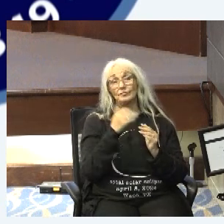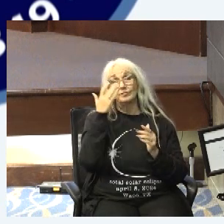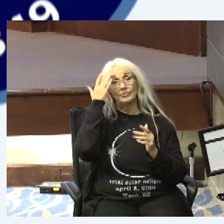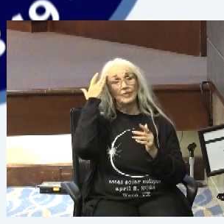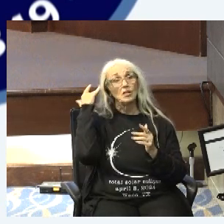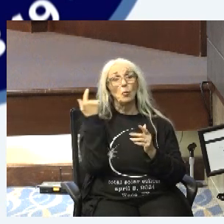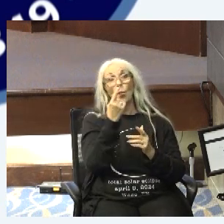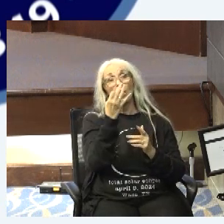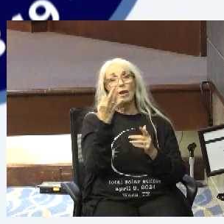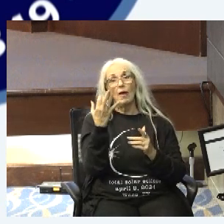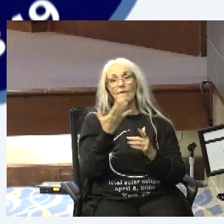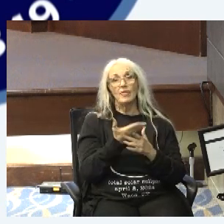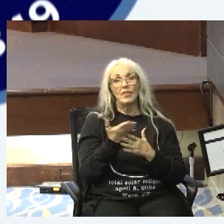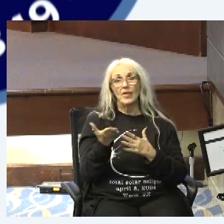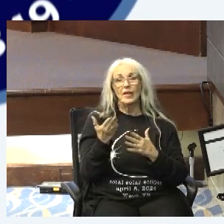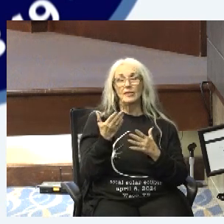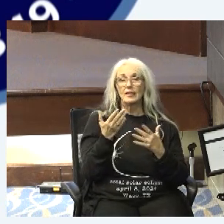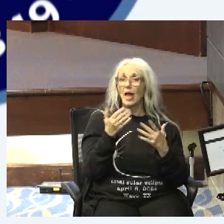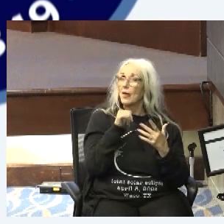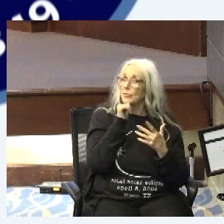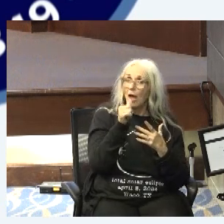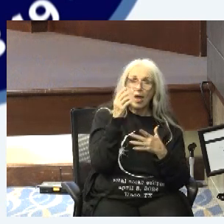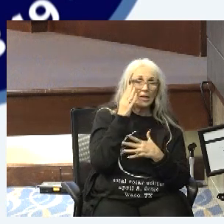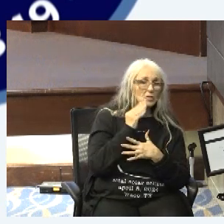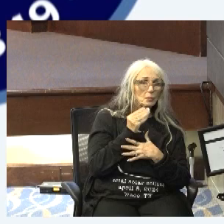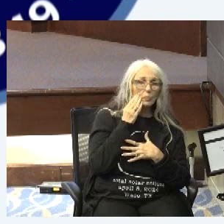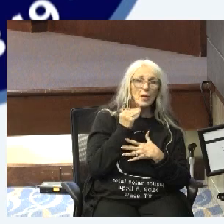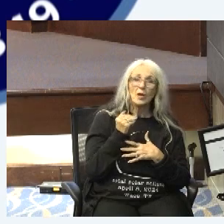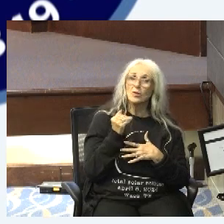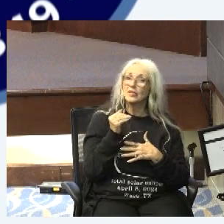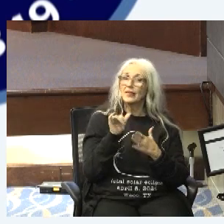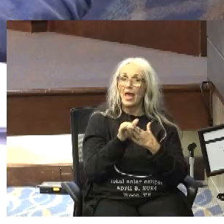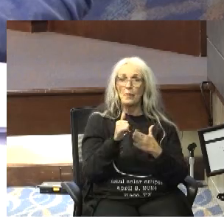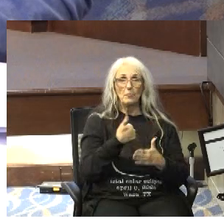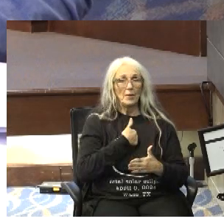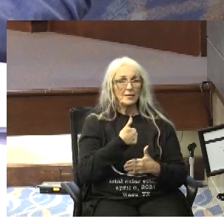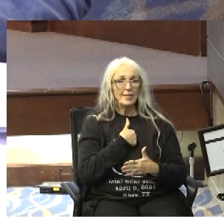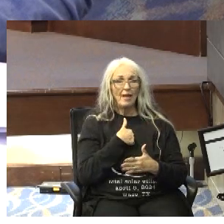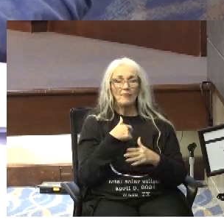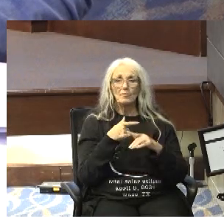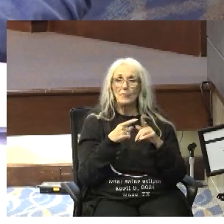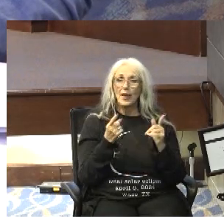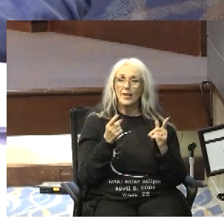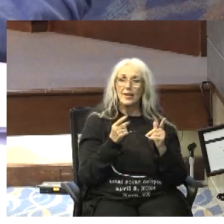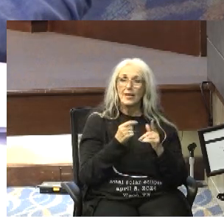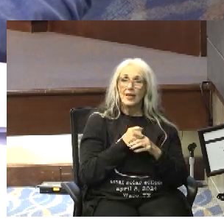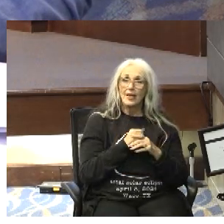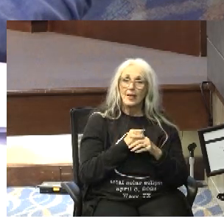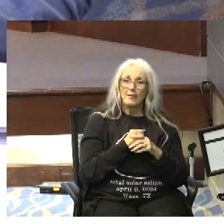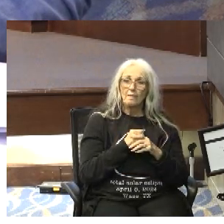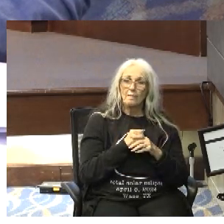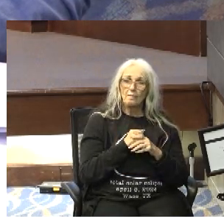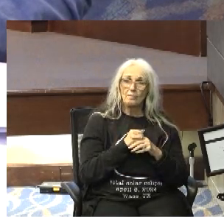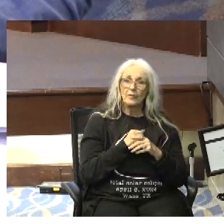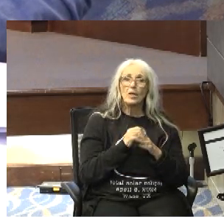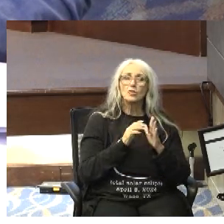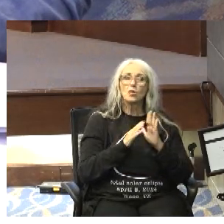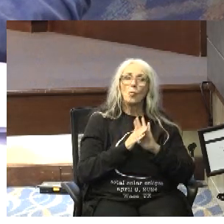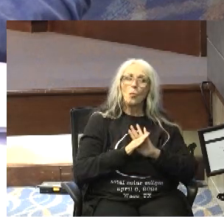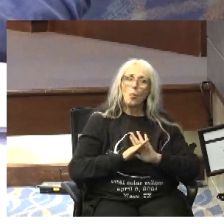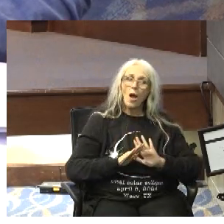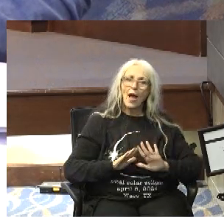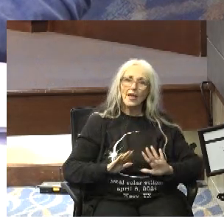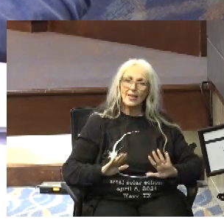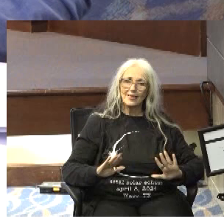one of those things, and I have not experienced a solar eclipse myself, but I'll, you know, there is a quietness that